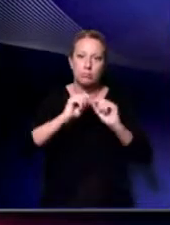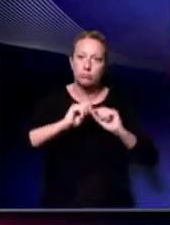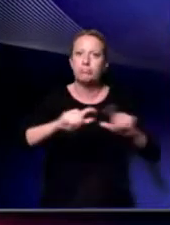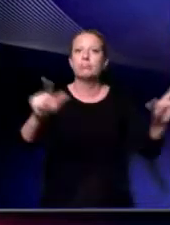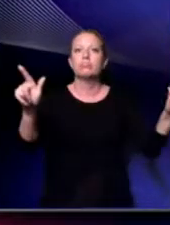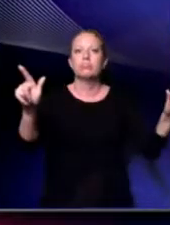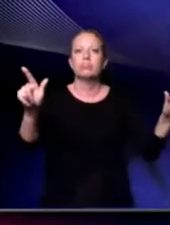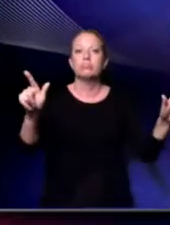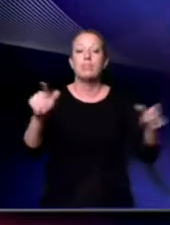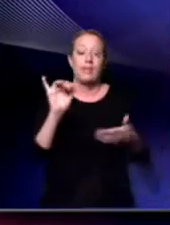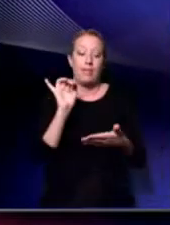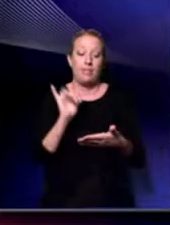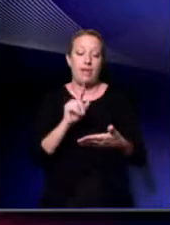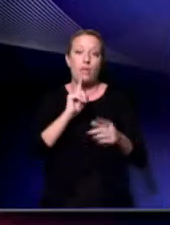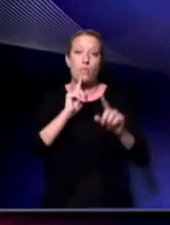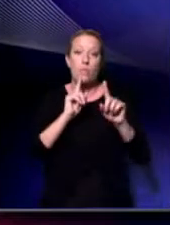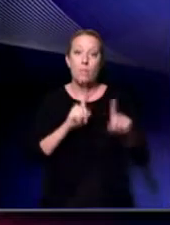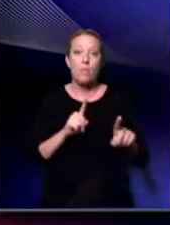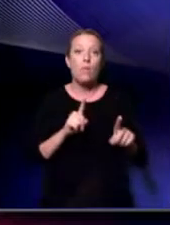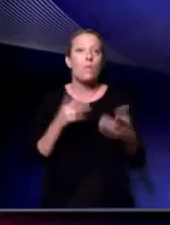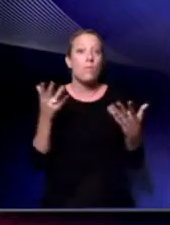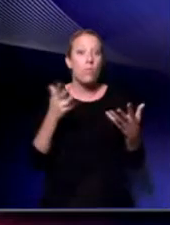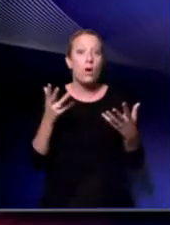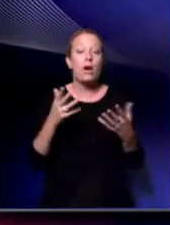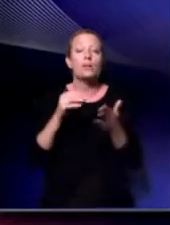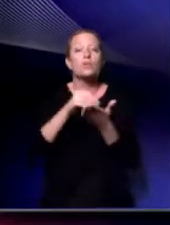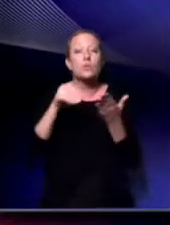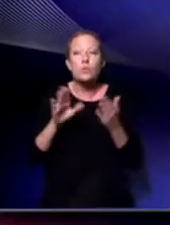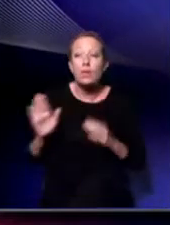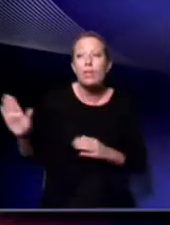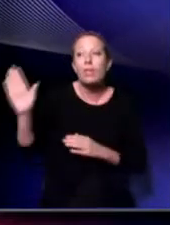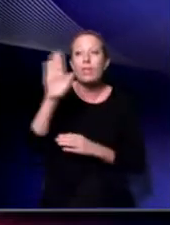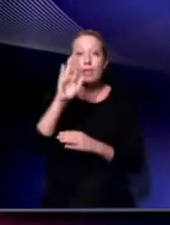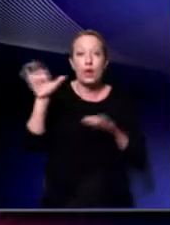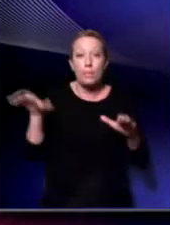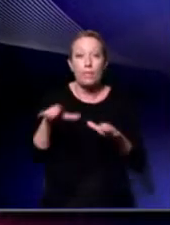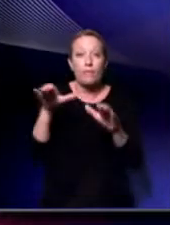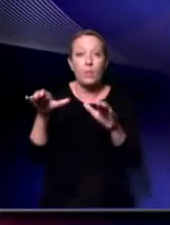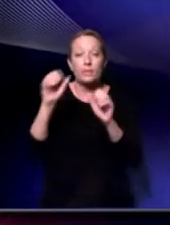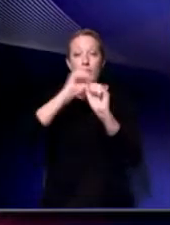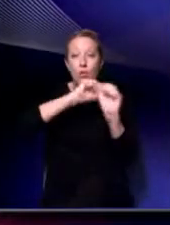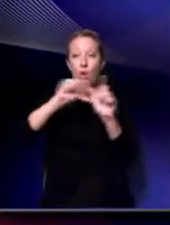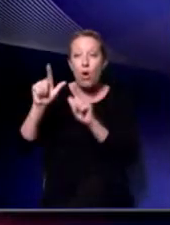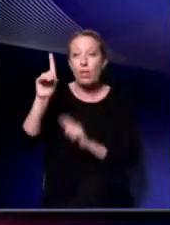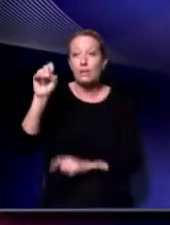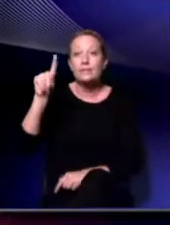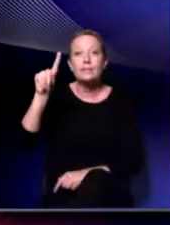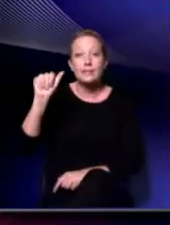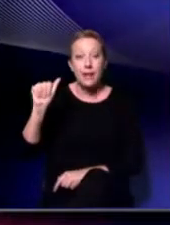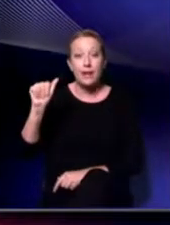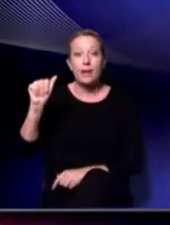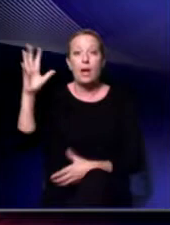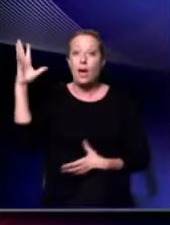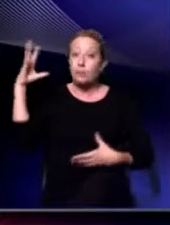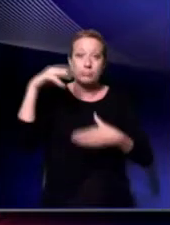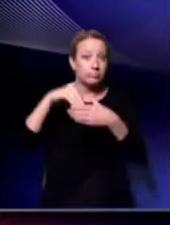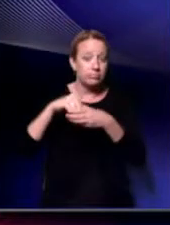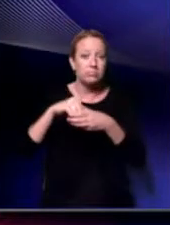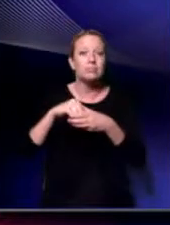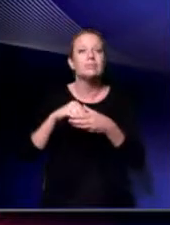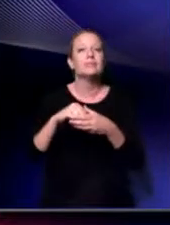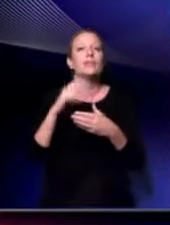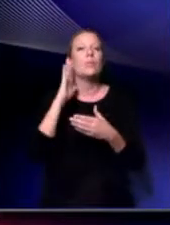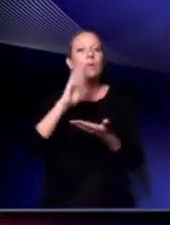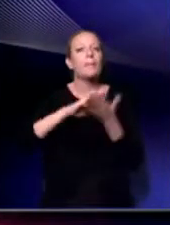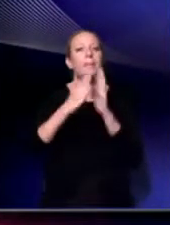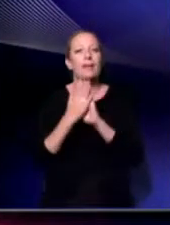a composite of our student performance data, actually an agency profile.